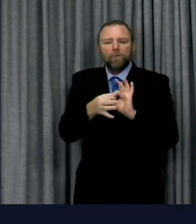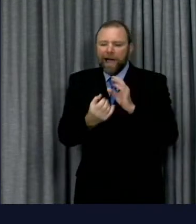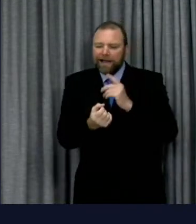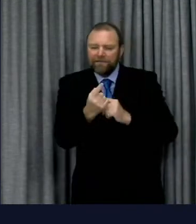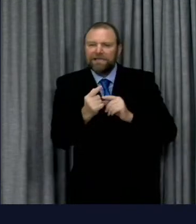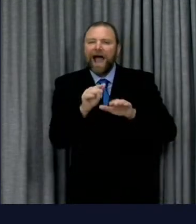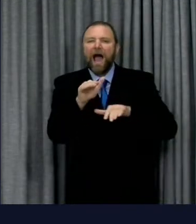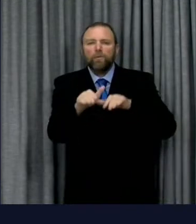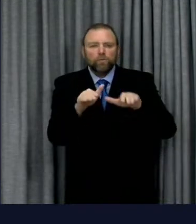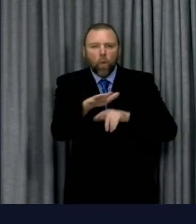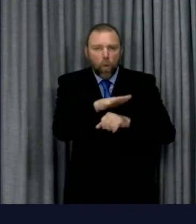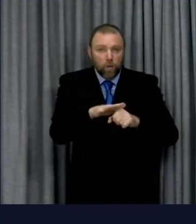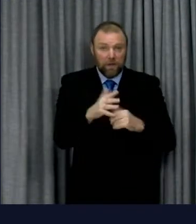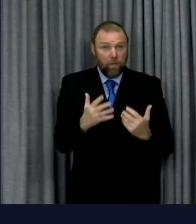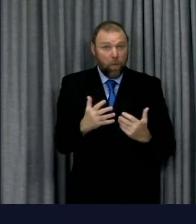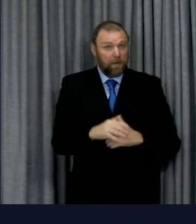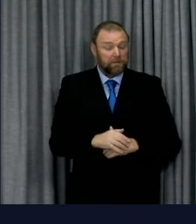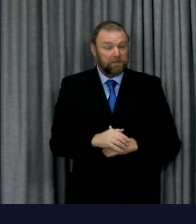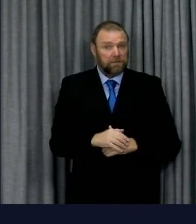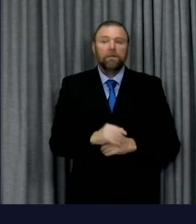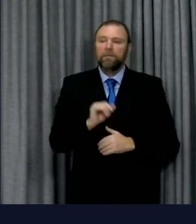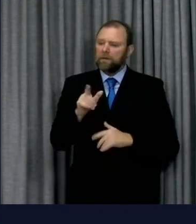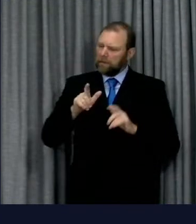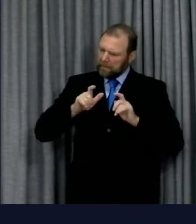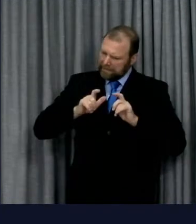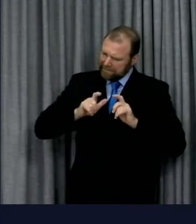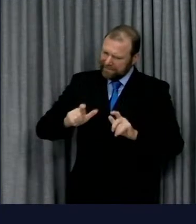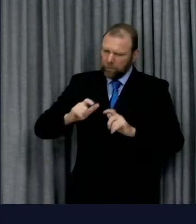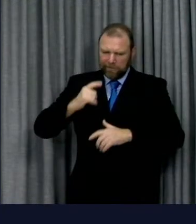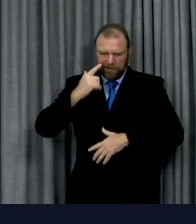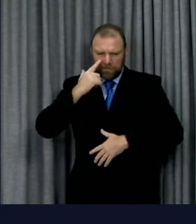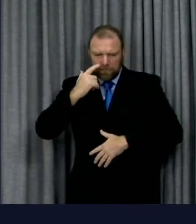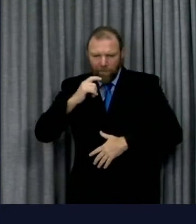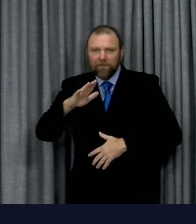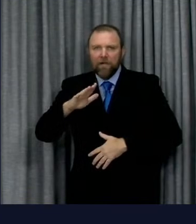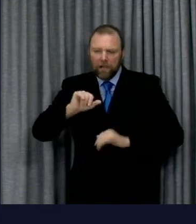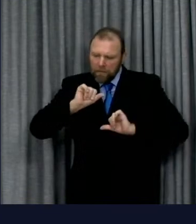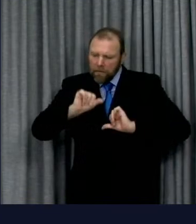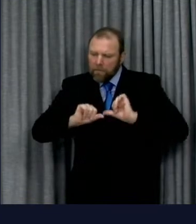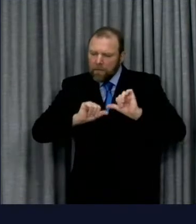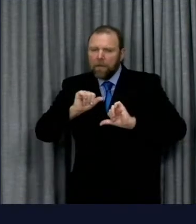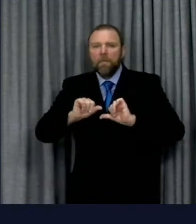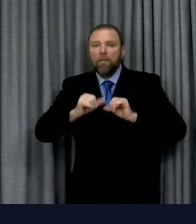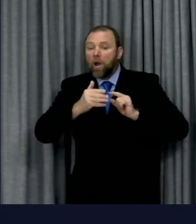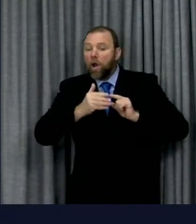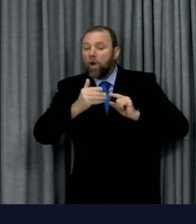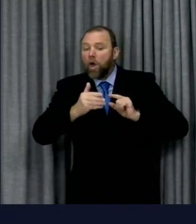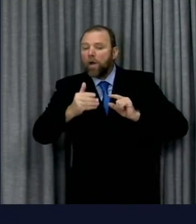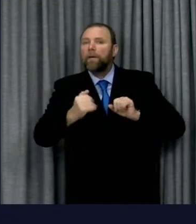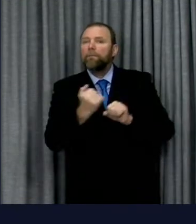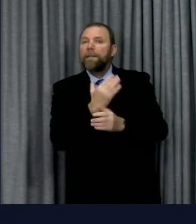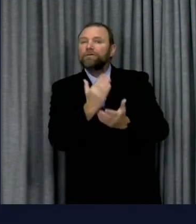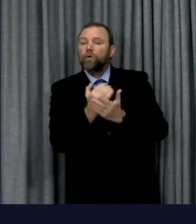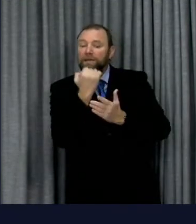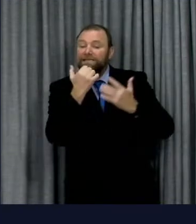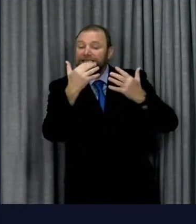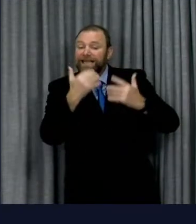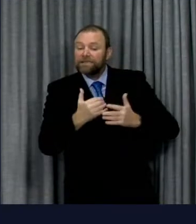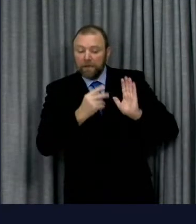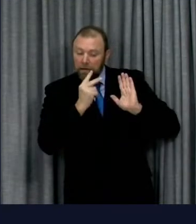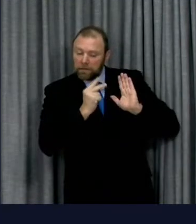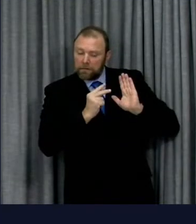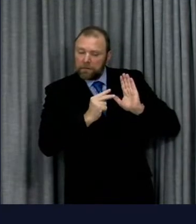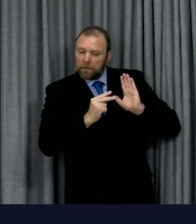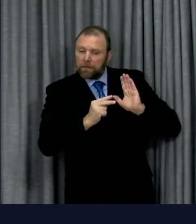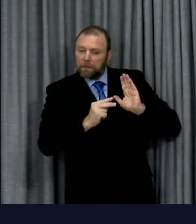activities outdoors, but that we should continue to take a more precautionary approach to have a longer run of data before we could be